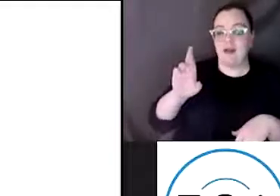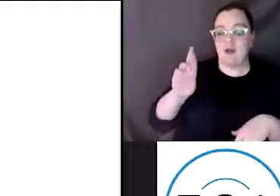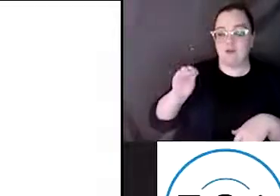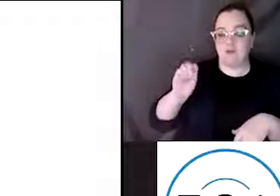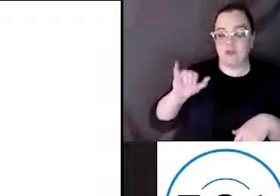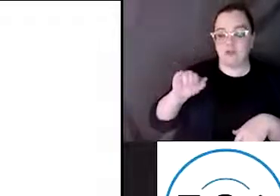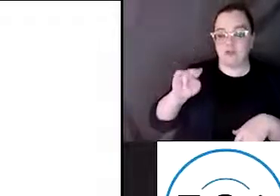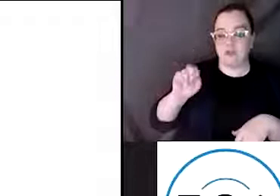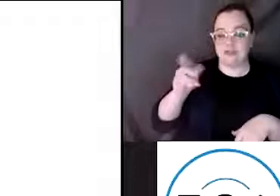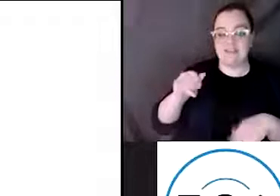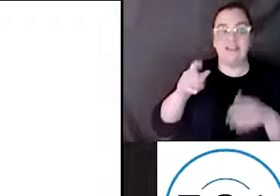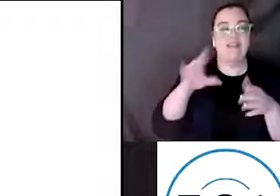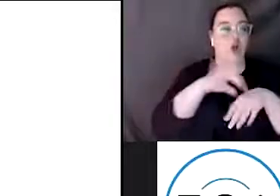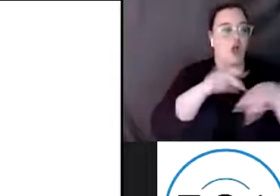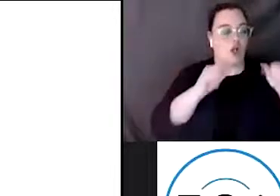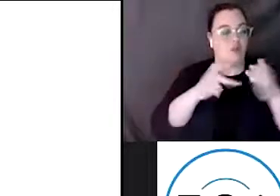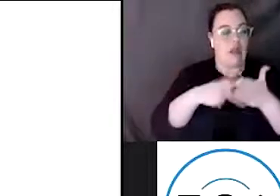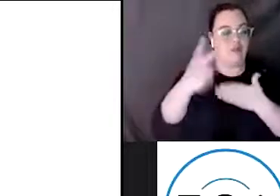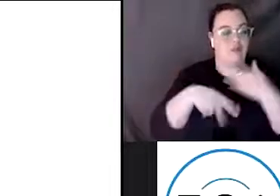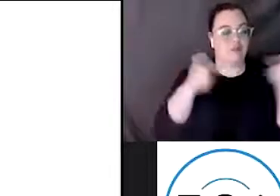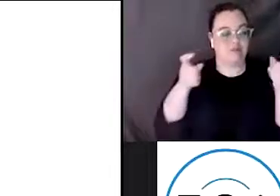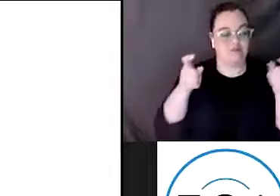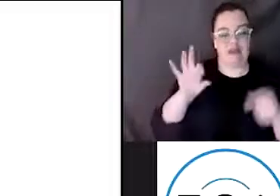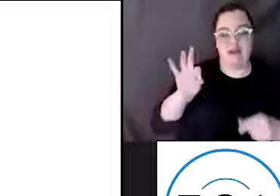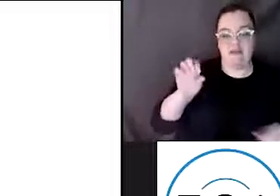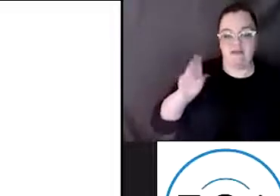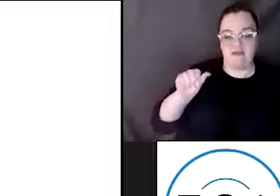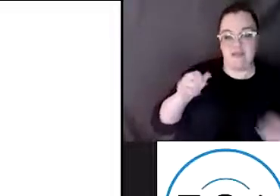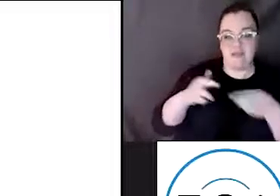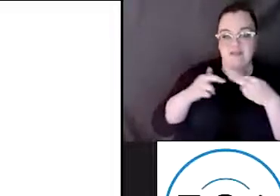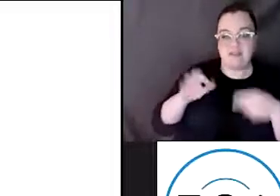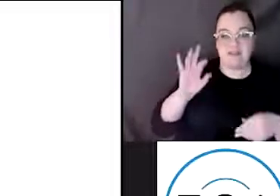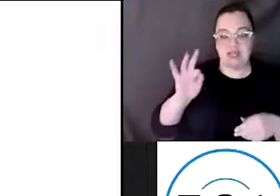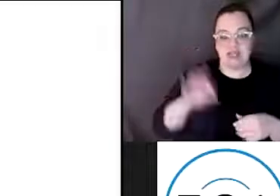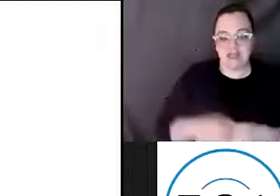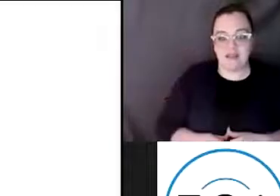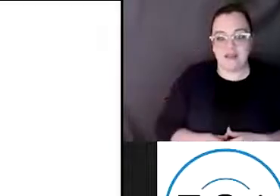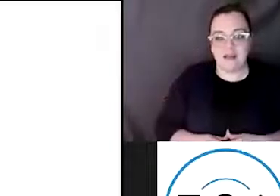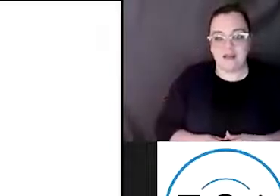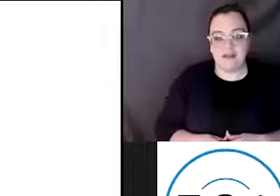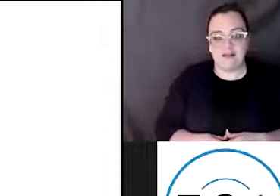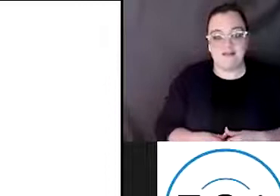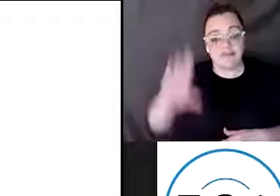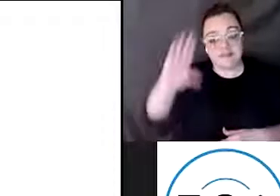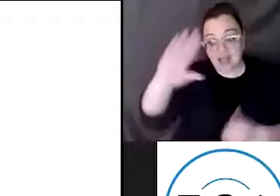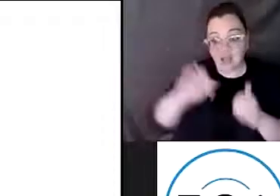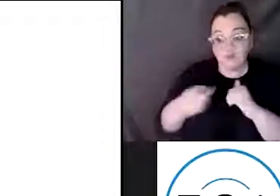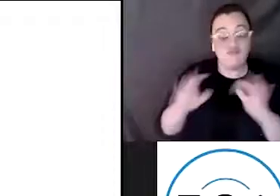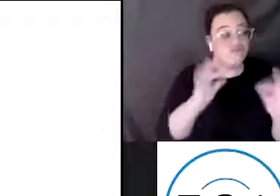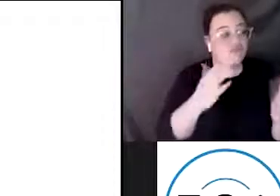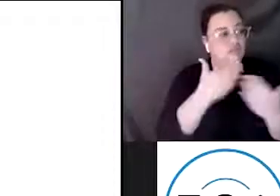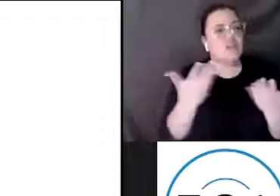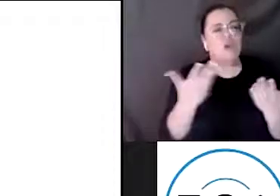FEMA Region 9. Hi, Annde. Hi, Mark. How you doing? We're doing well, thanks. So what's an Earthquake Program